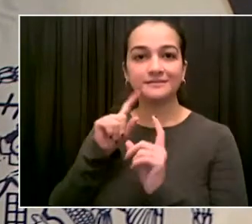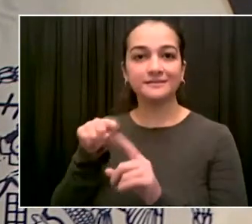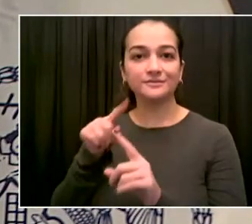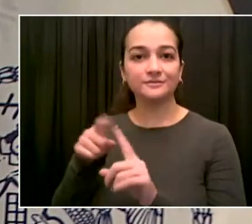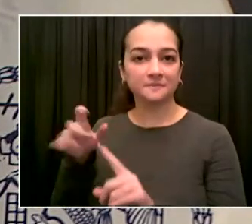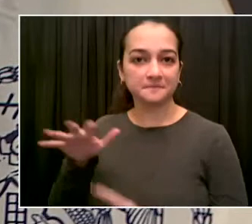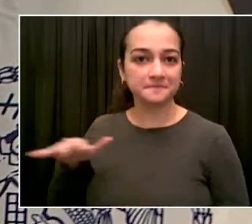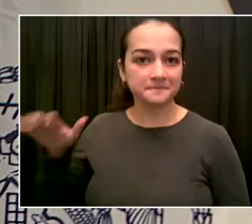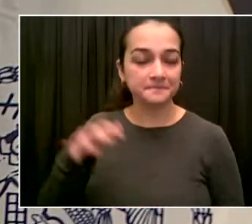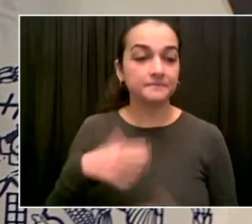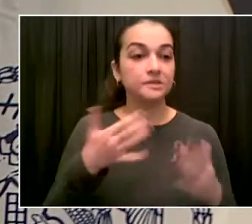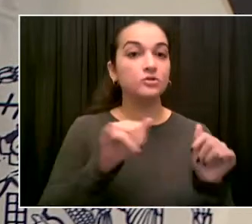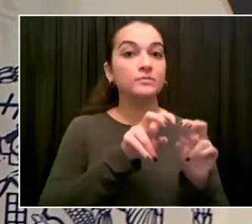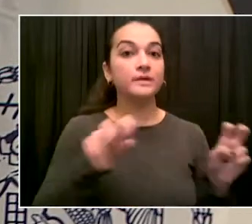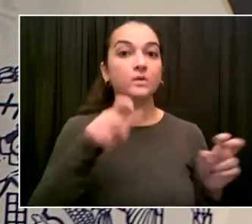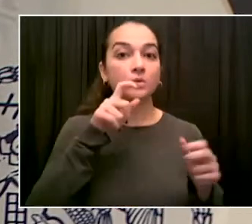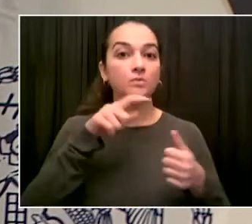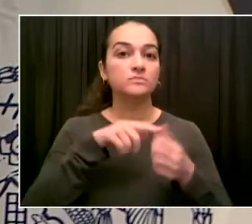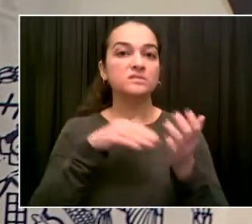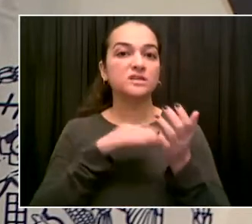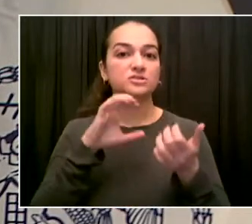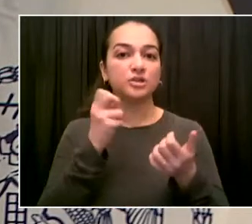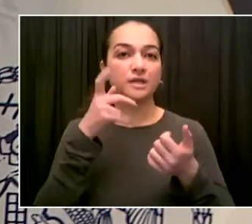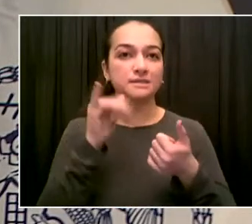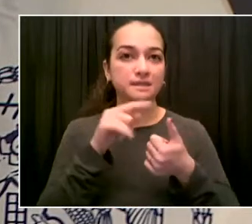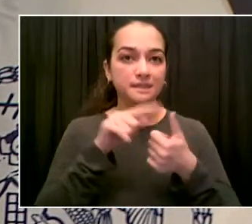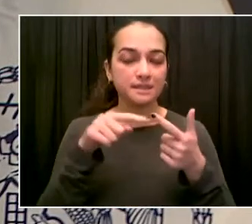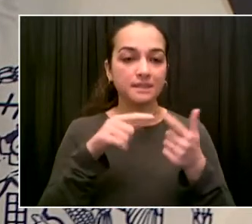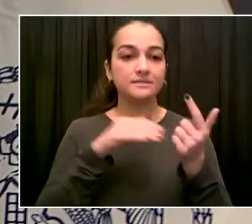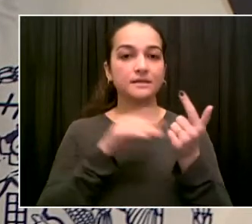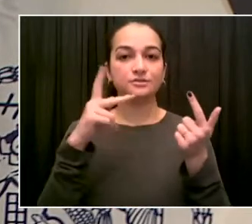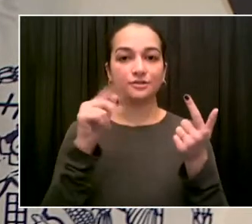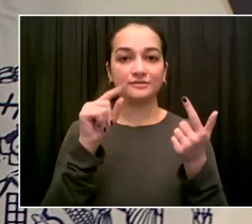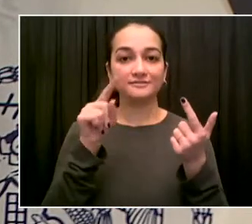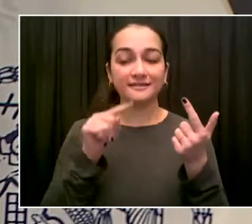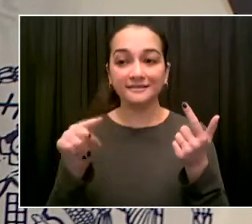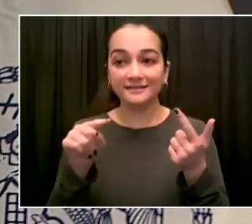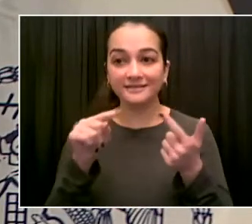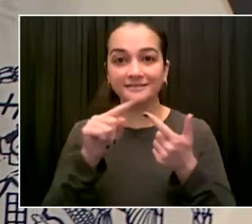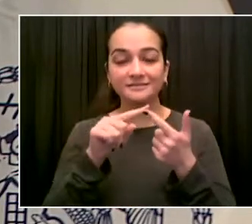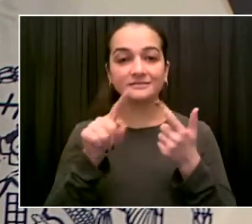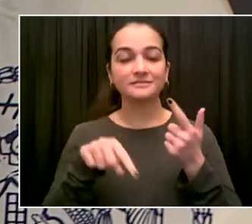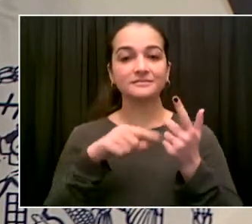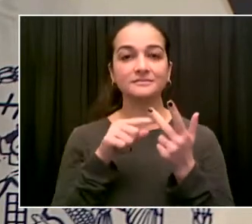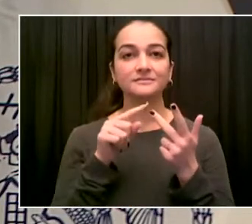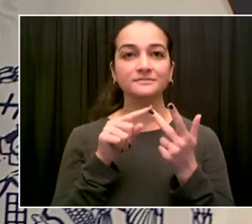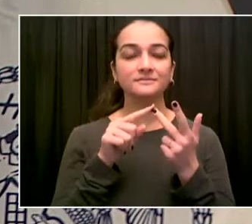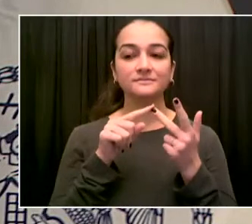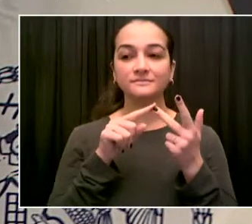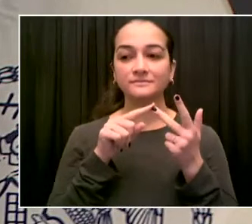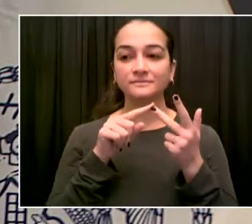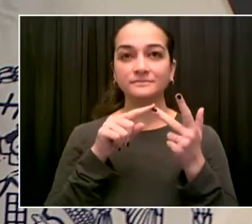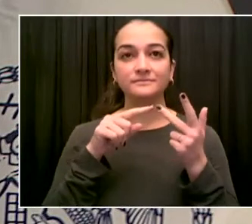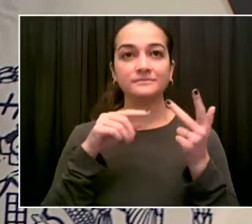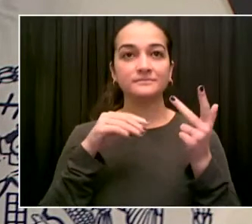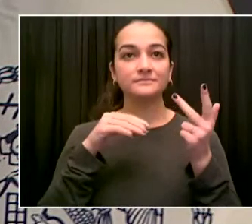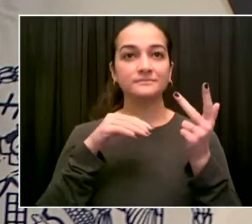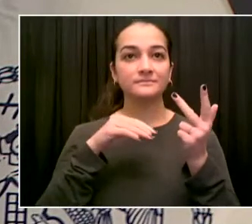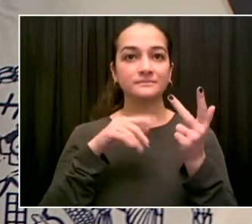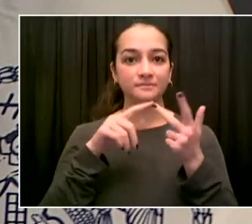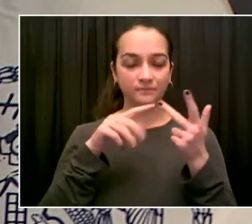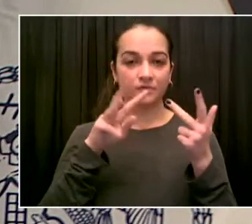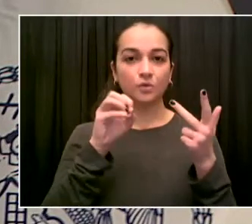Health Commissioner, Dr. Mitch Katz, President and CEO of NYC Health and Hospitals, Laura Wood, Chief Democracy